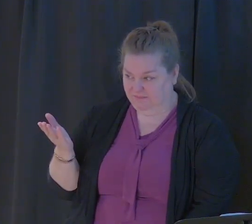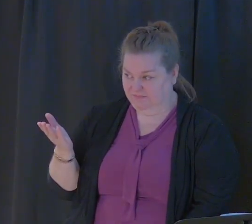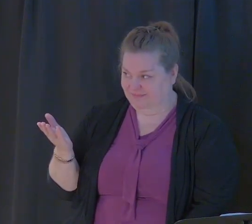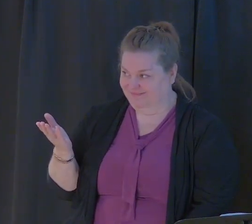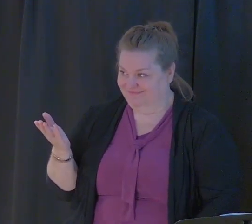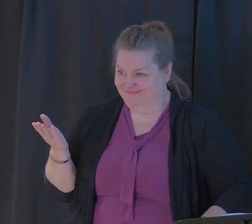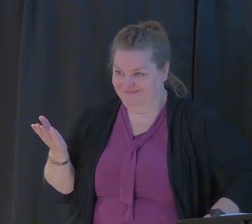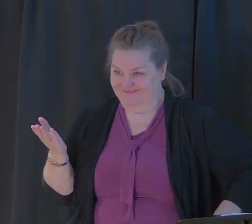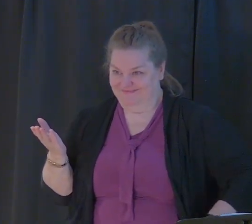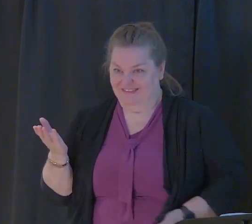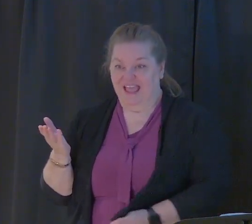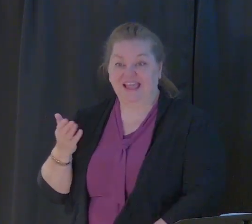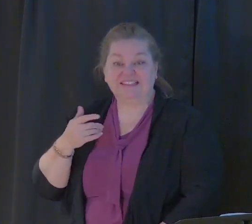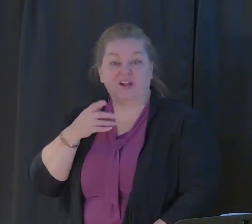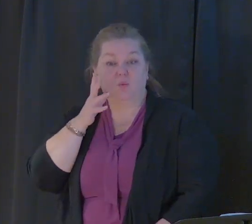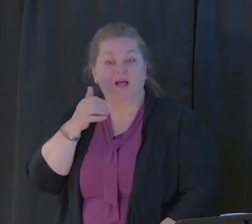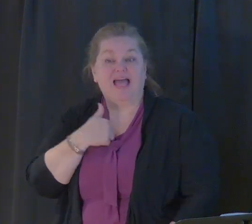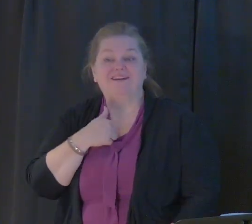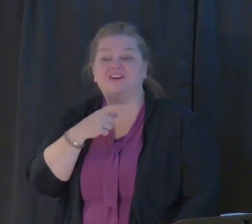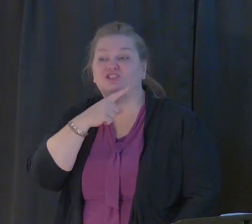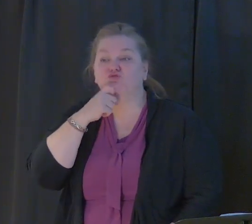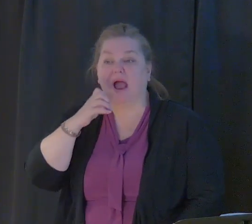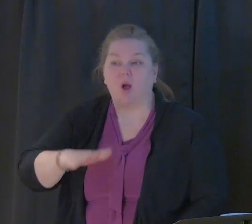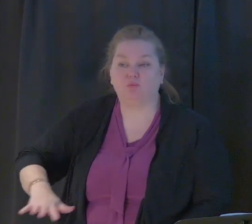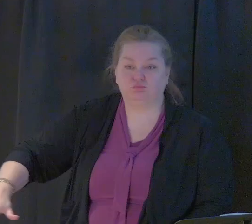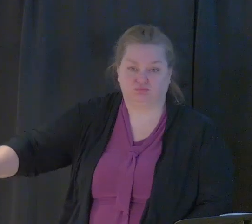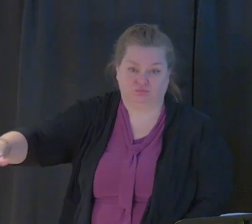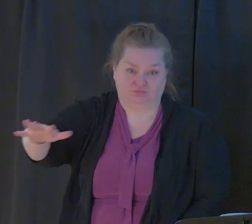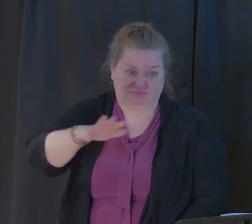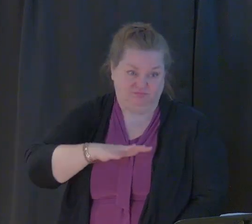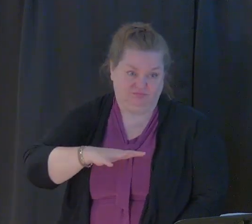drought, famine in the area.